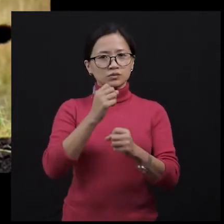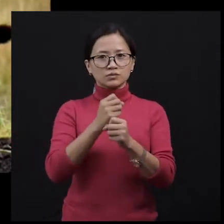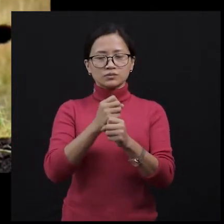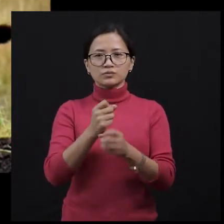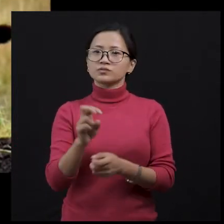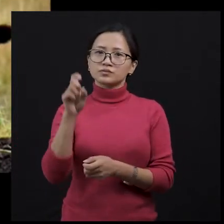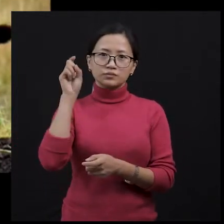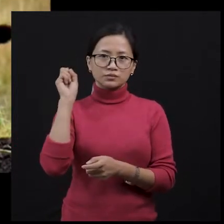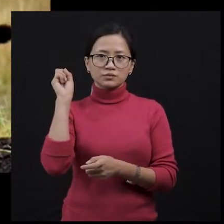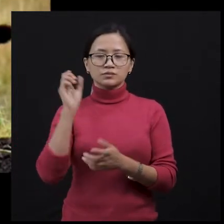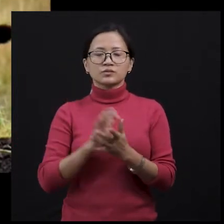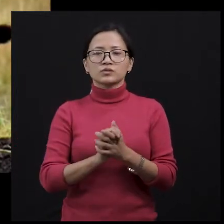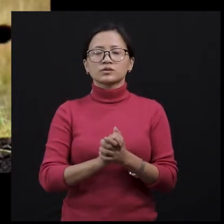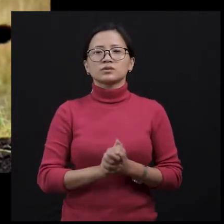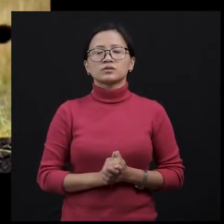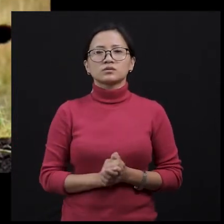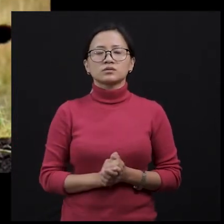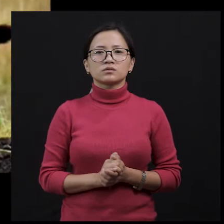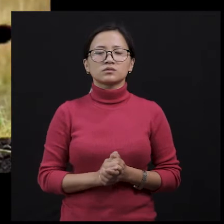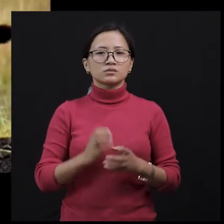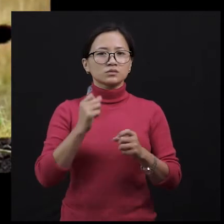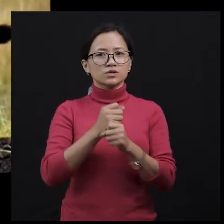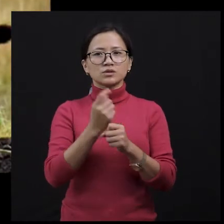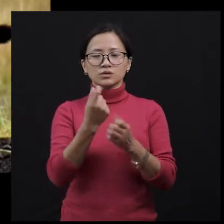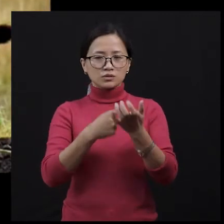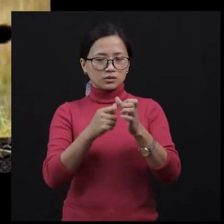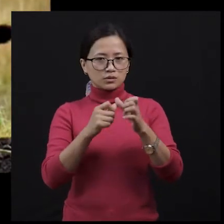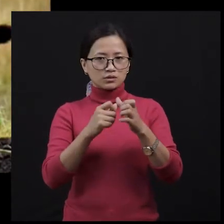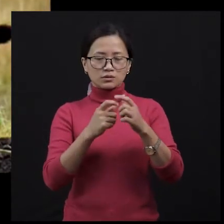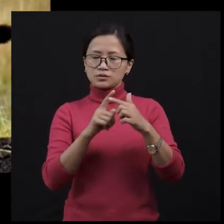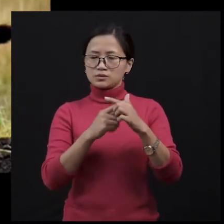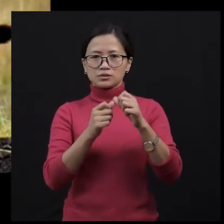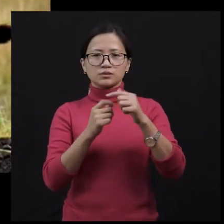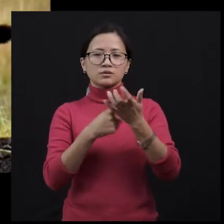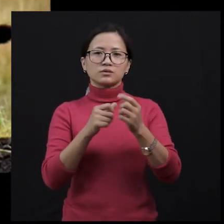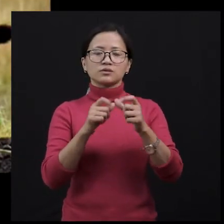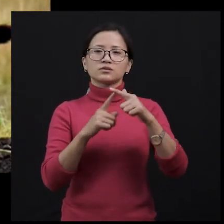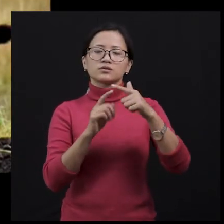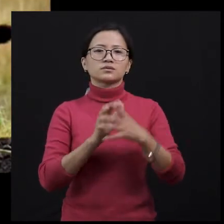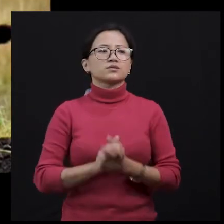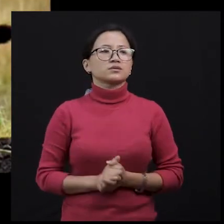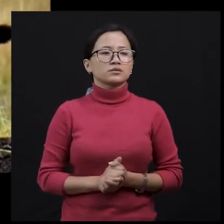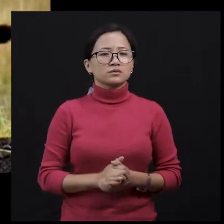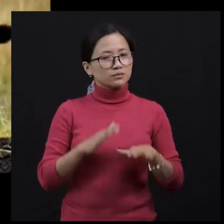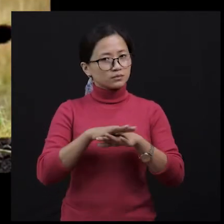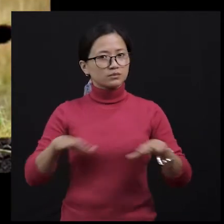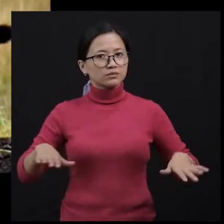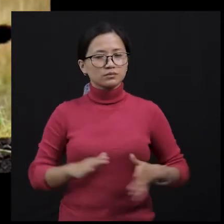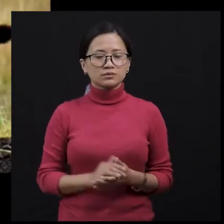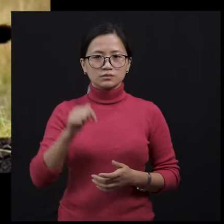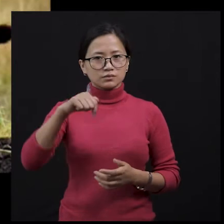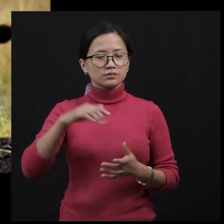Gujarat. Okay, Gujarat. So it looks as if now we are in Gujarat, right? So students,